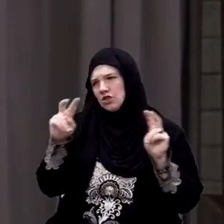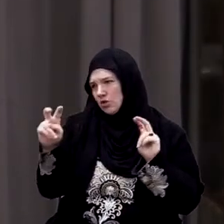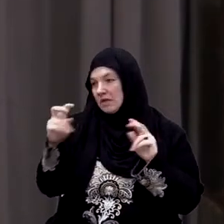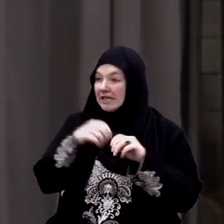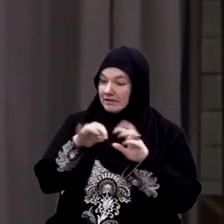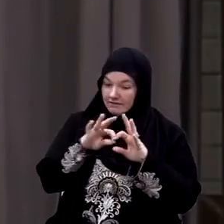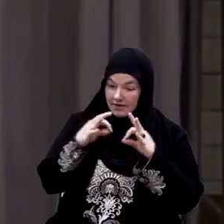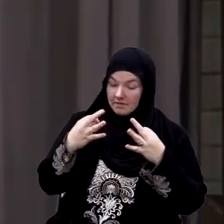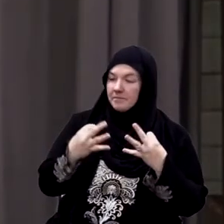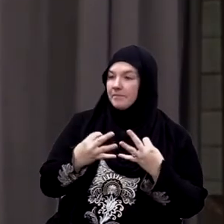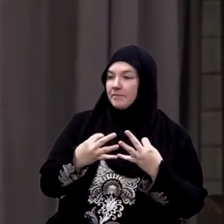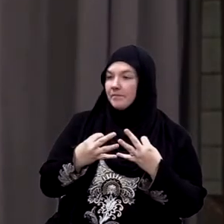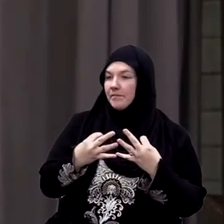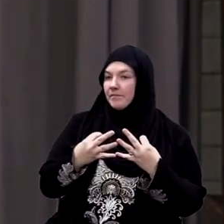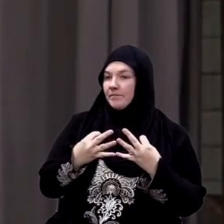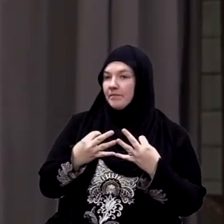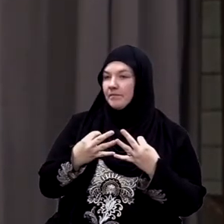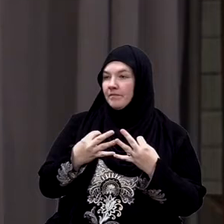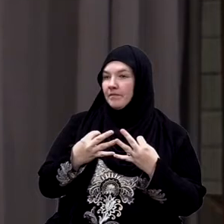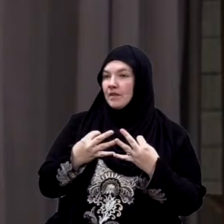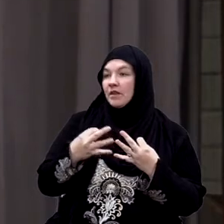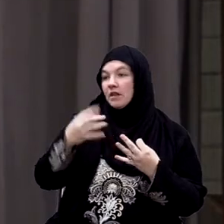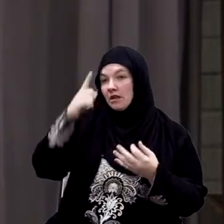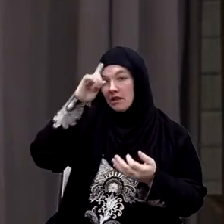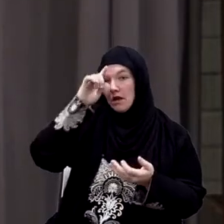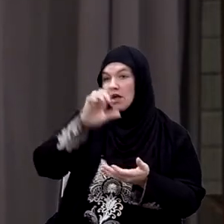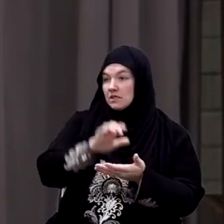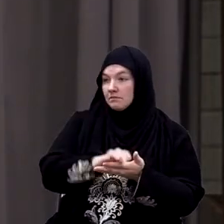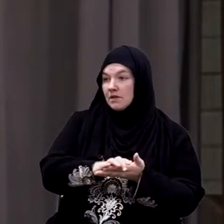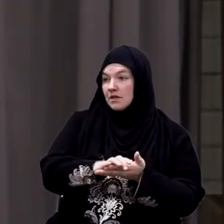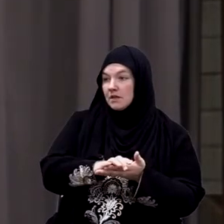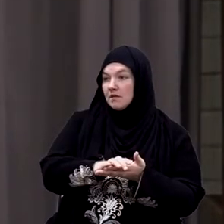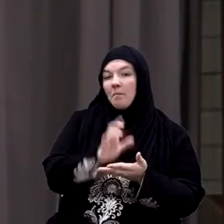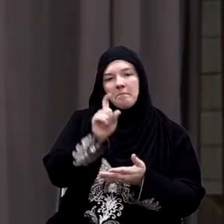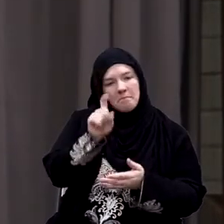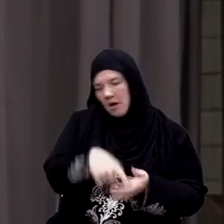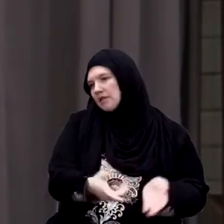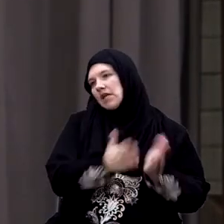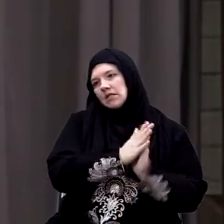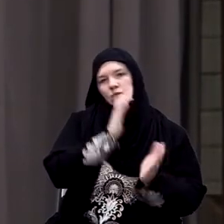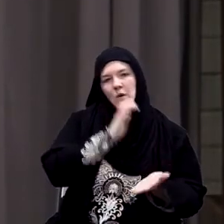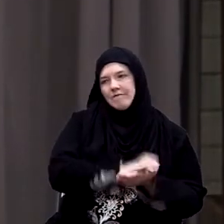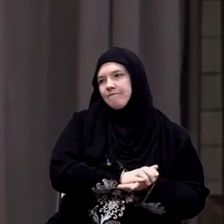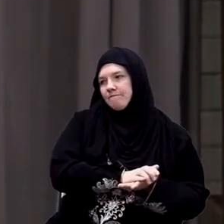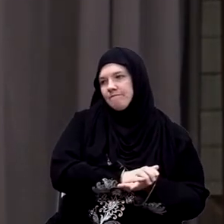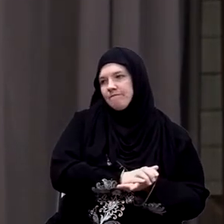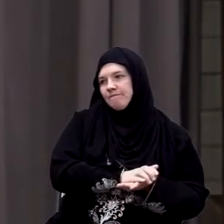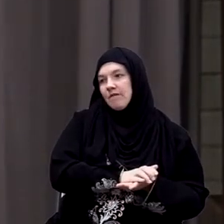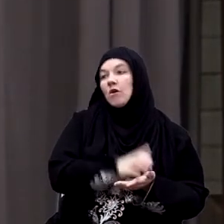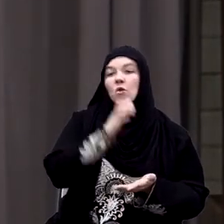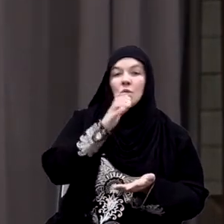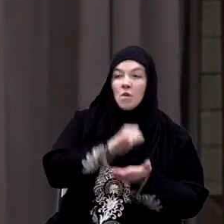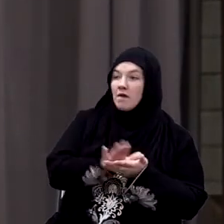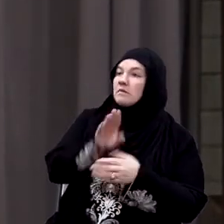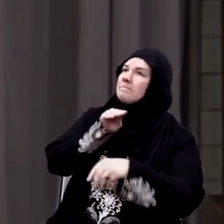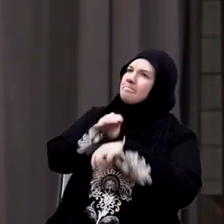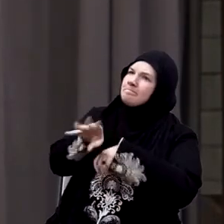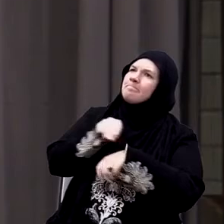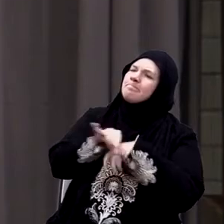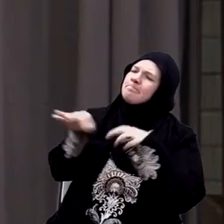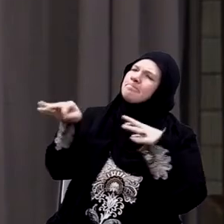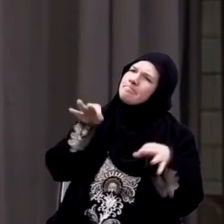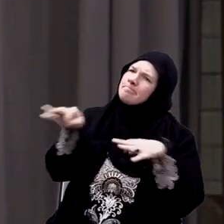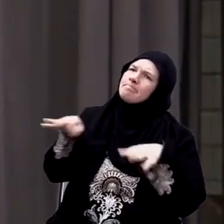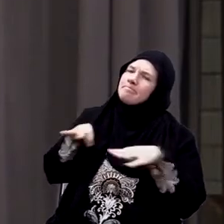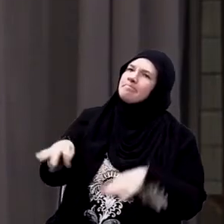in the family is that the husband must consult and the wife must advise. But